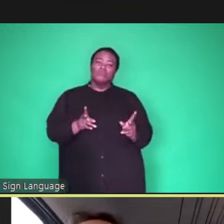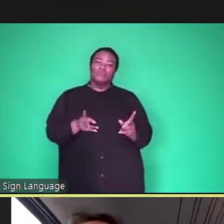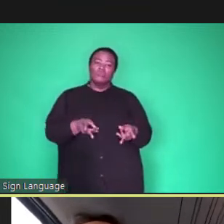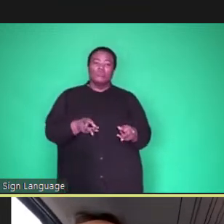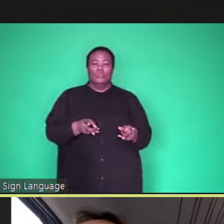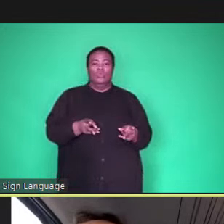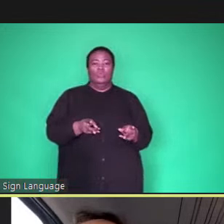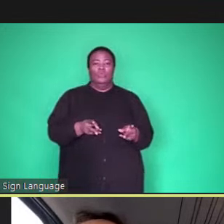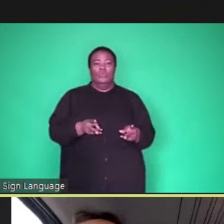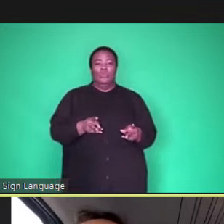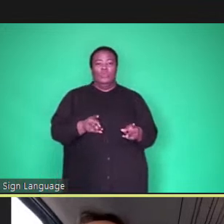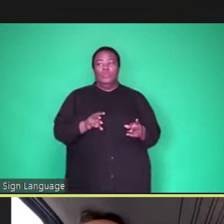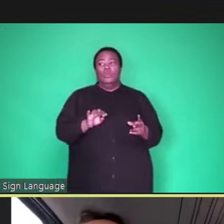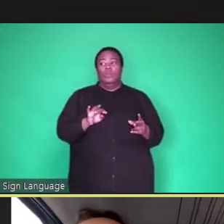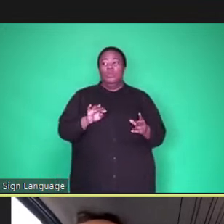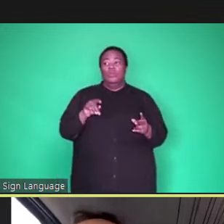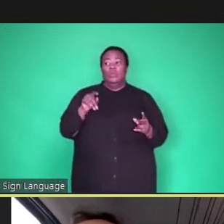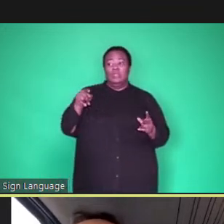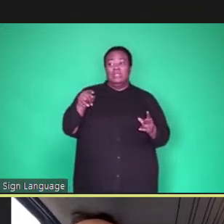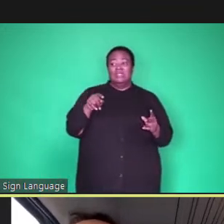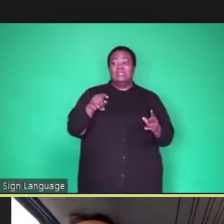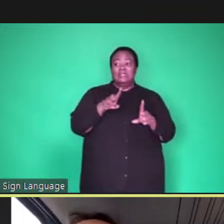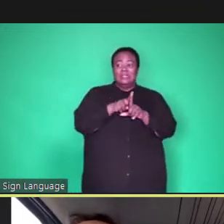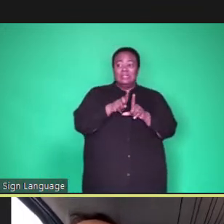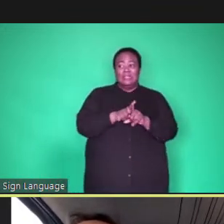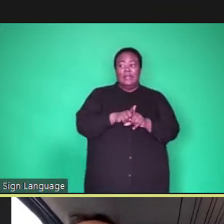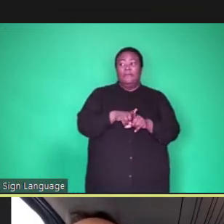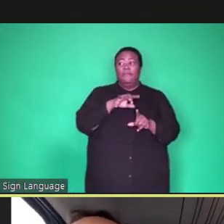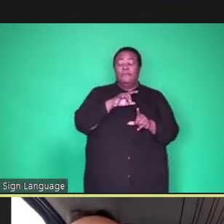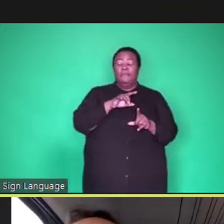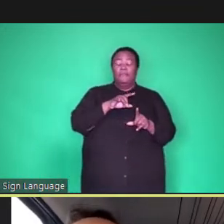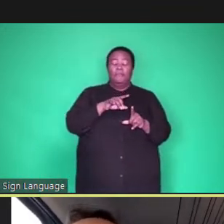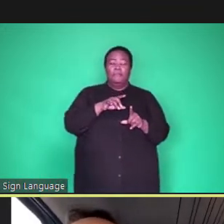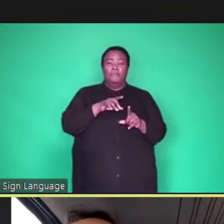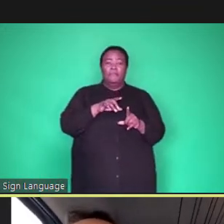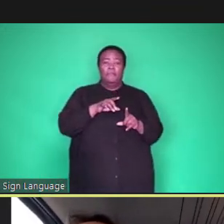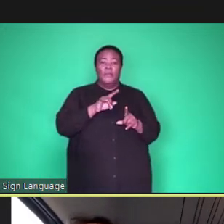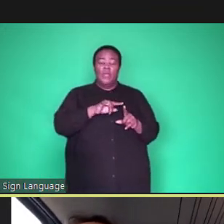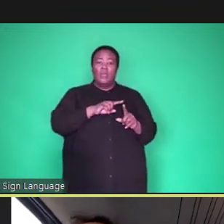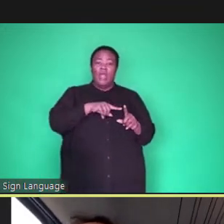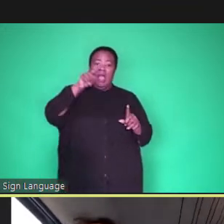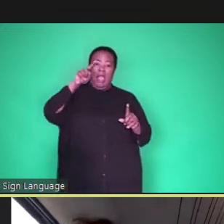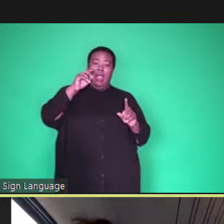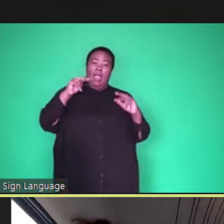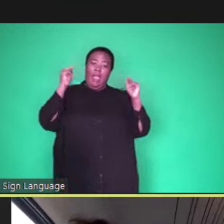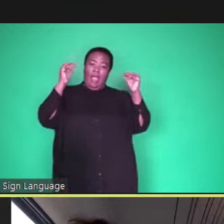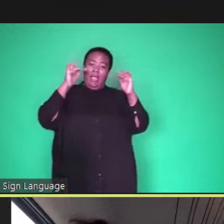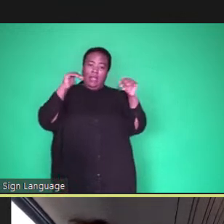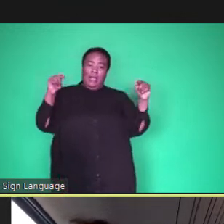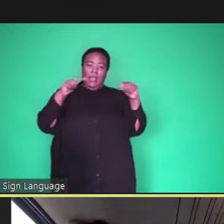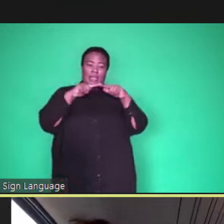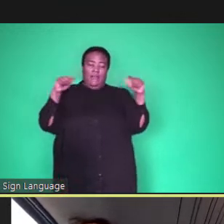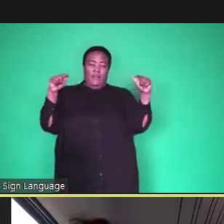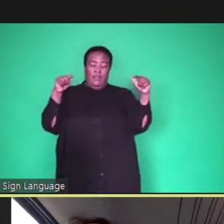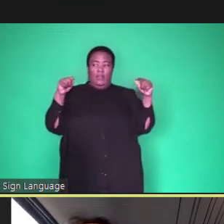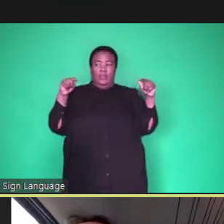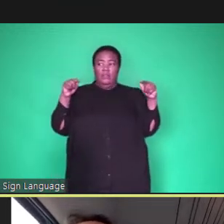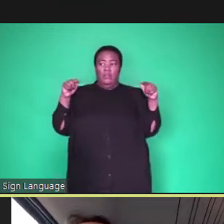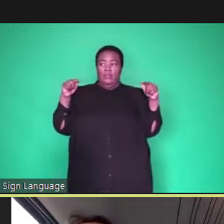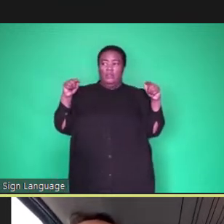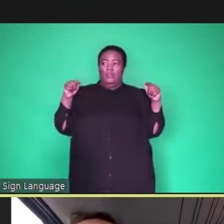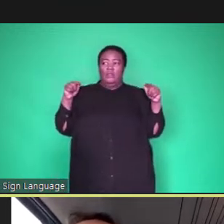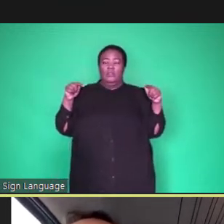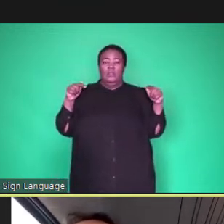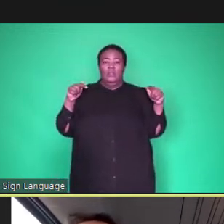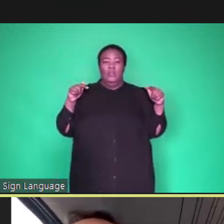the period, the same estimate was at a higher level, with a bump at